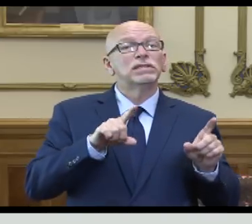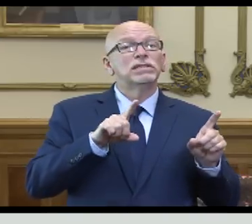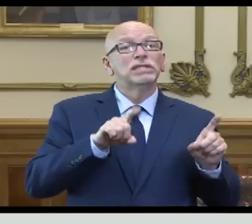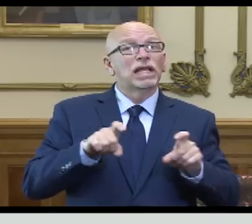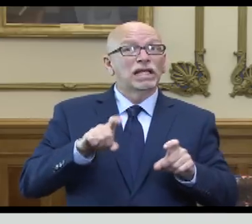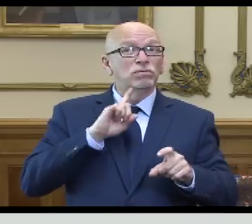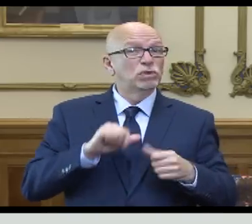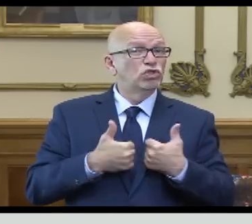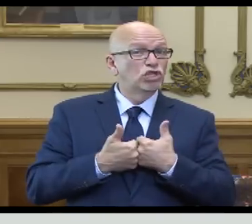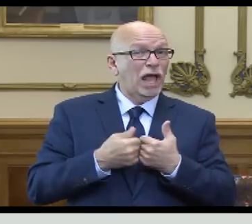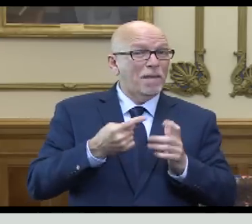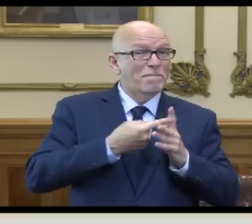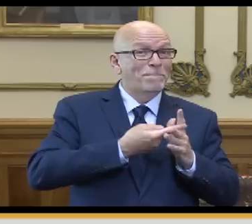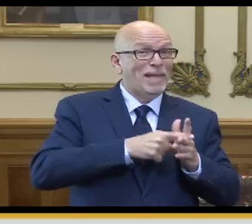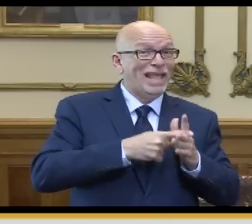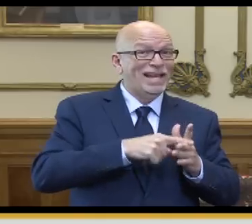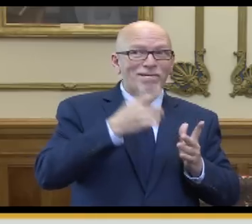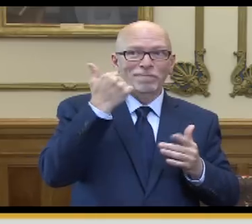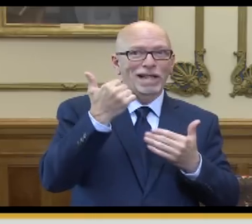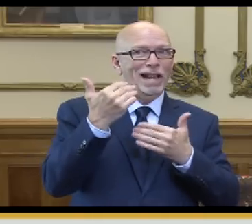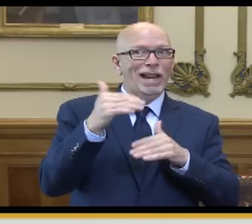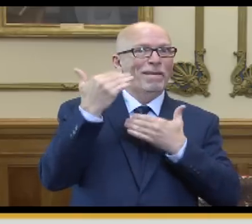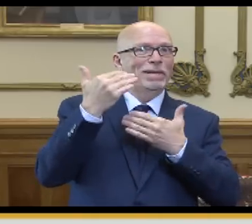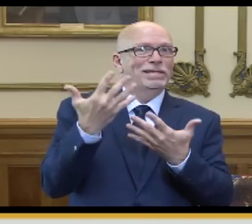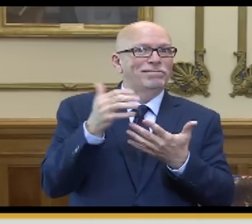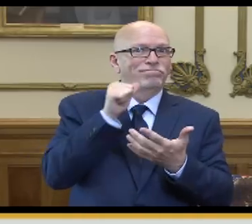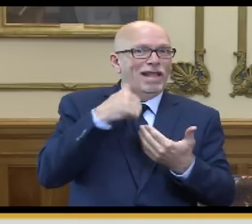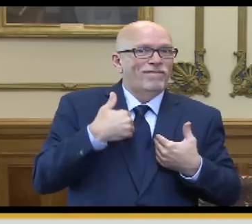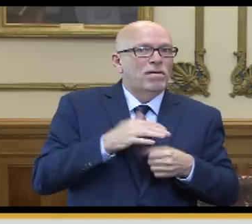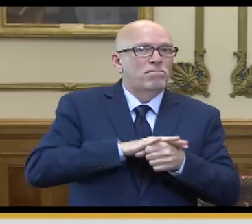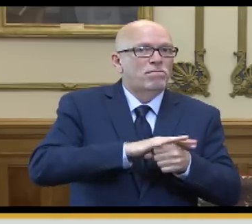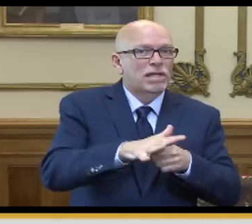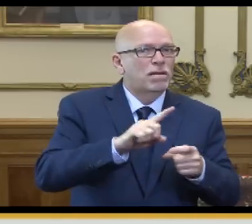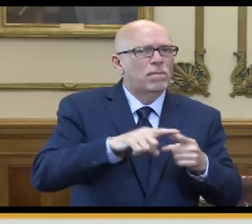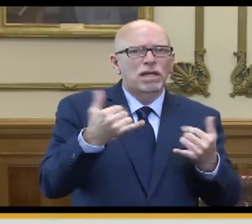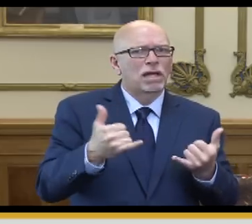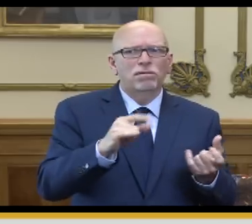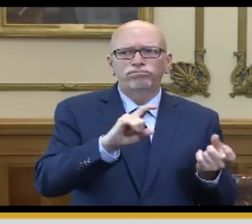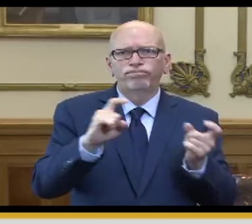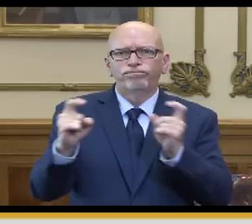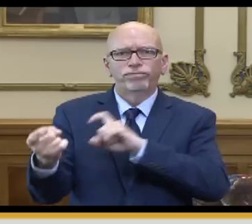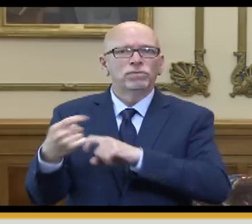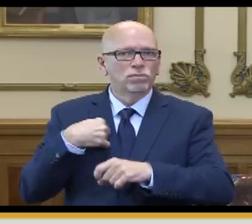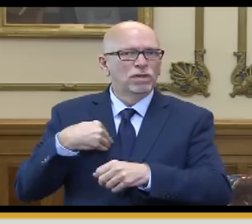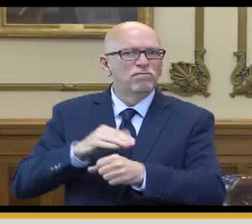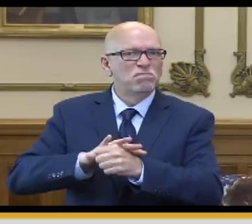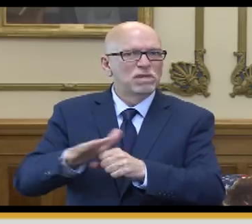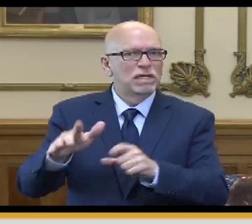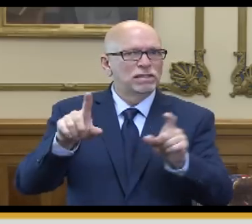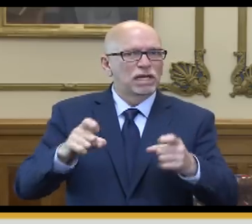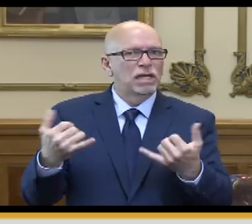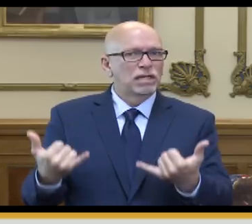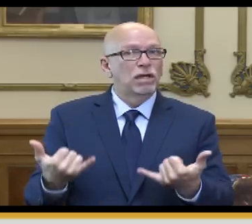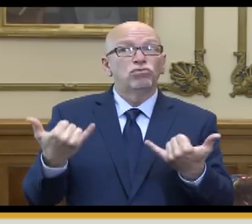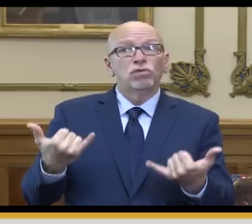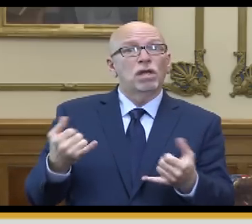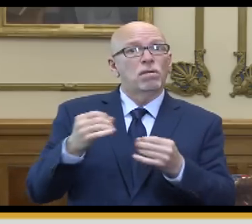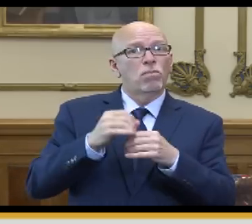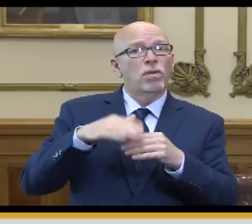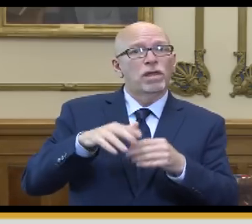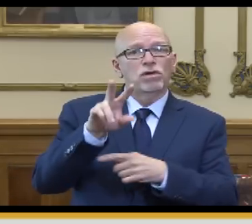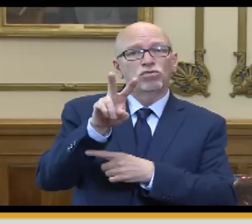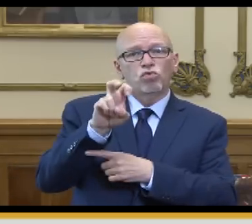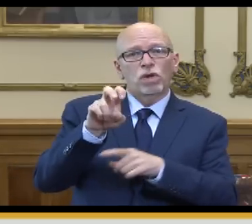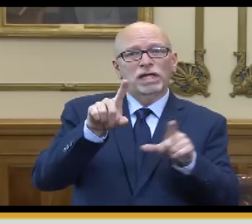a challenge early on because of limited supplies, that situation has changed significantly. Today, more than